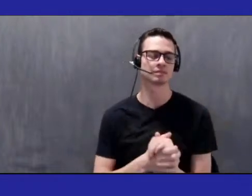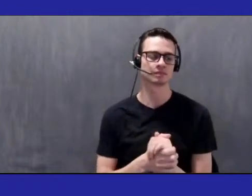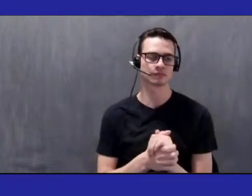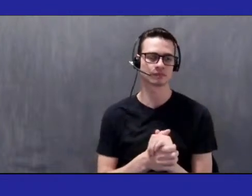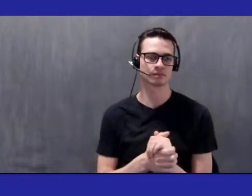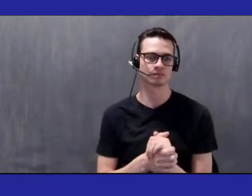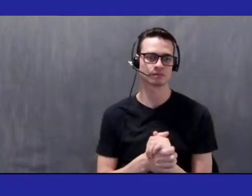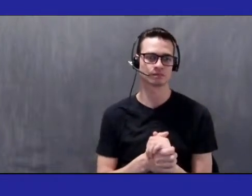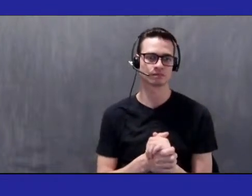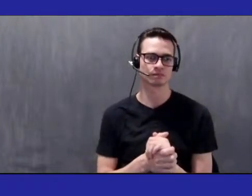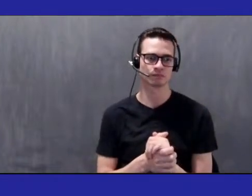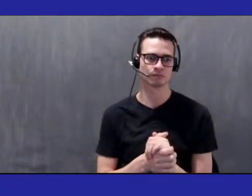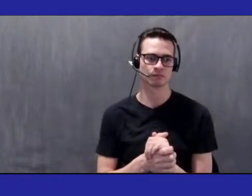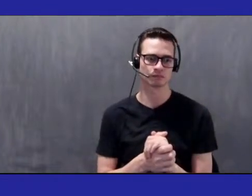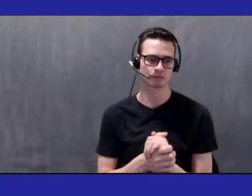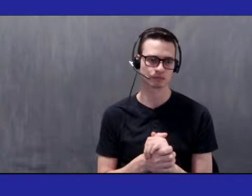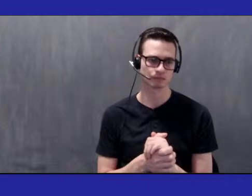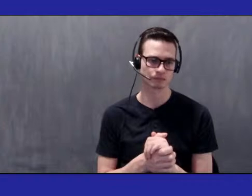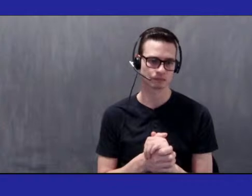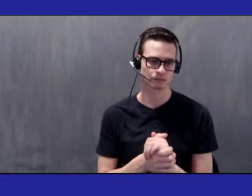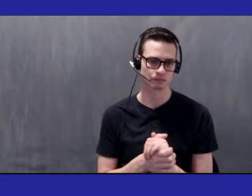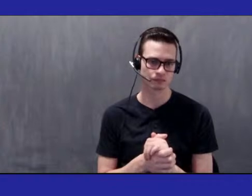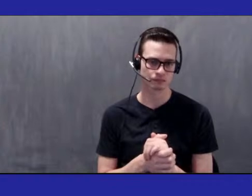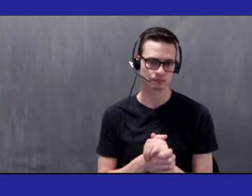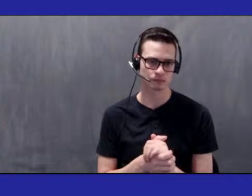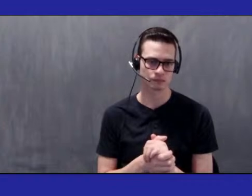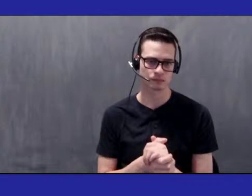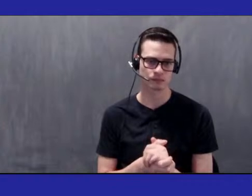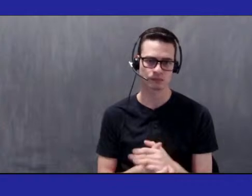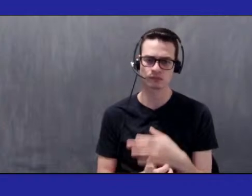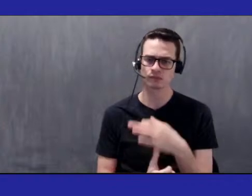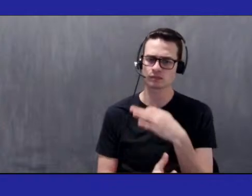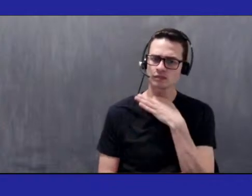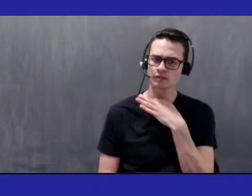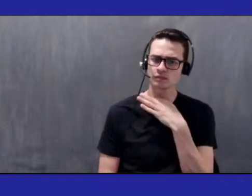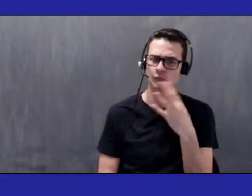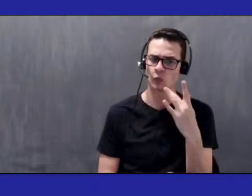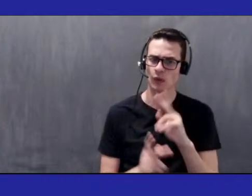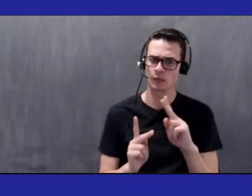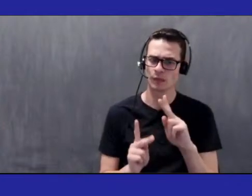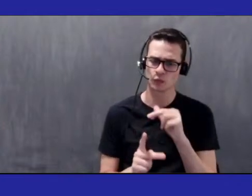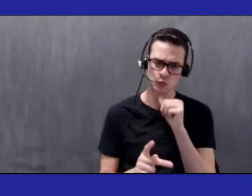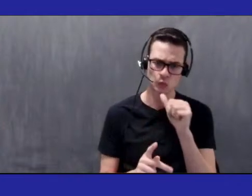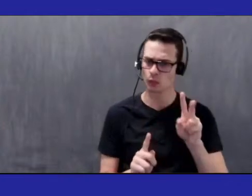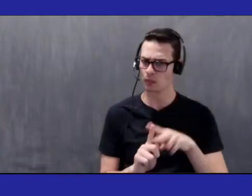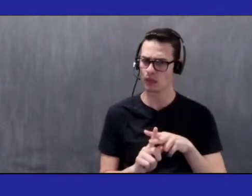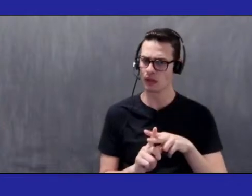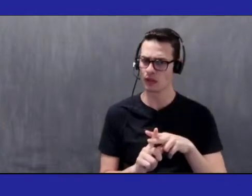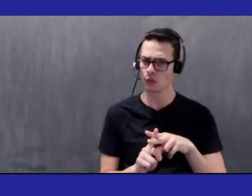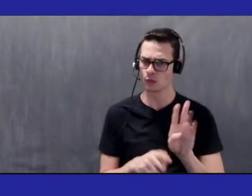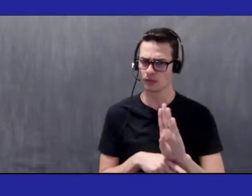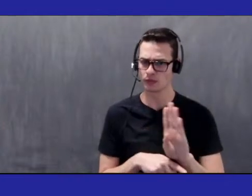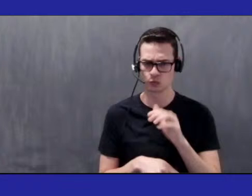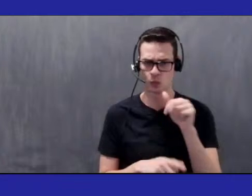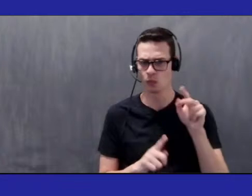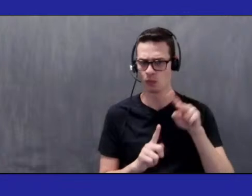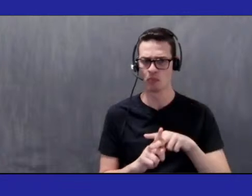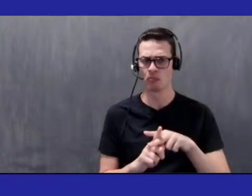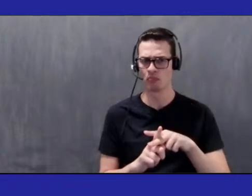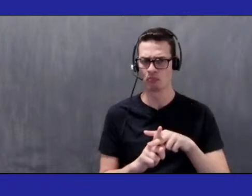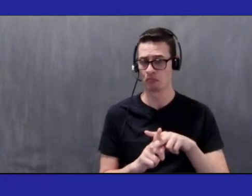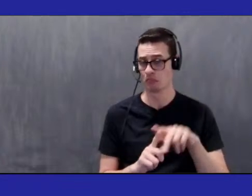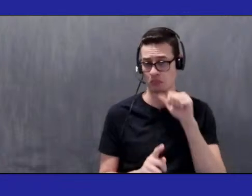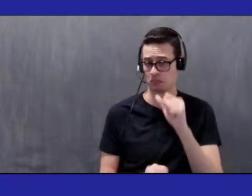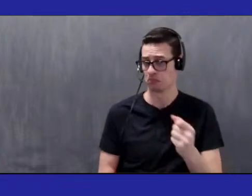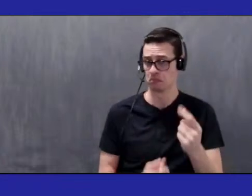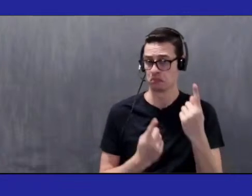on when, I'm always curious as to why people do not apply or businesses do not apply, and I don't know if there's a way